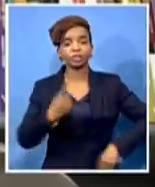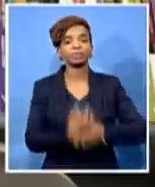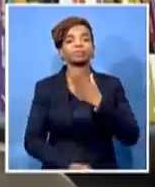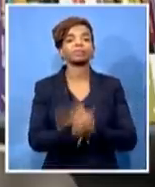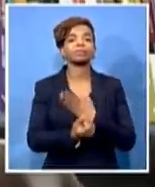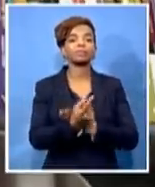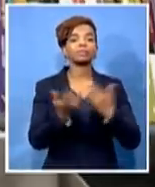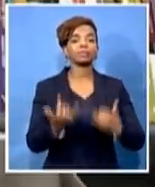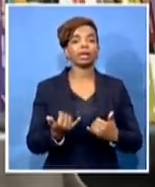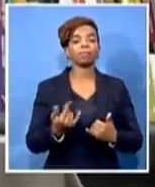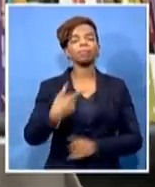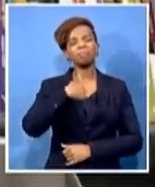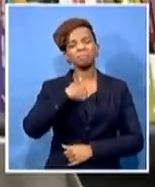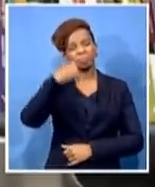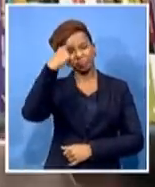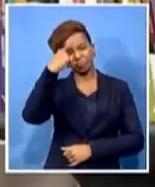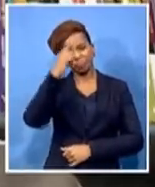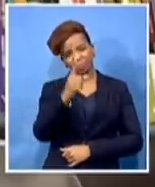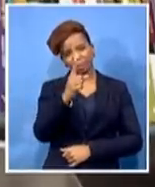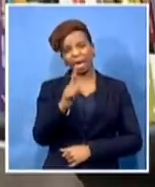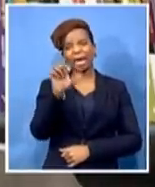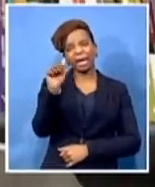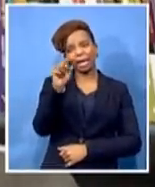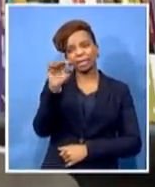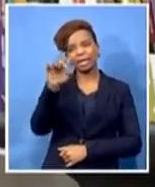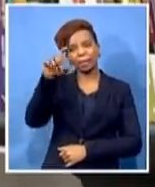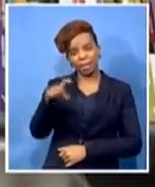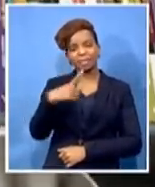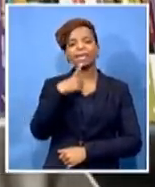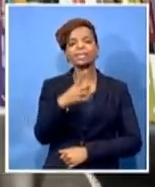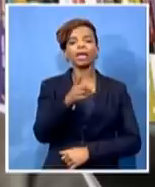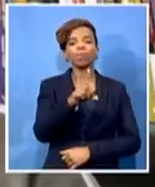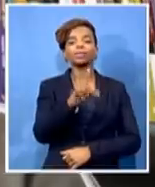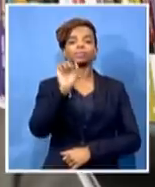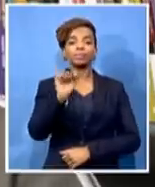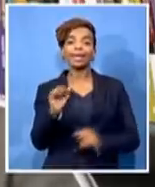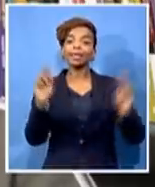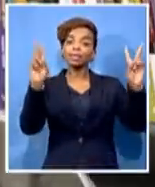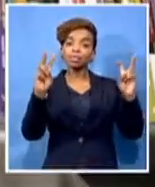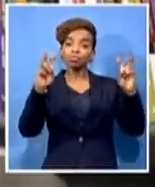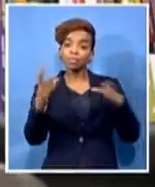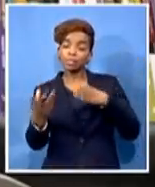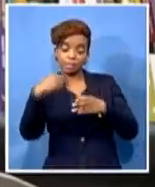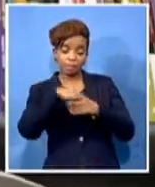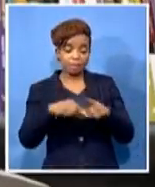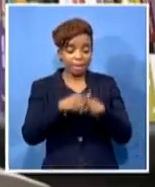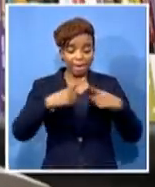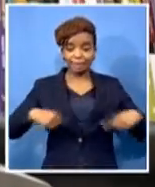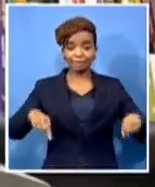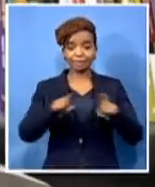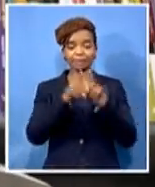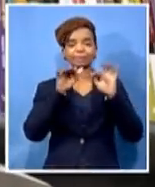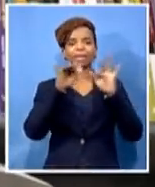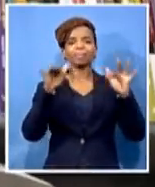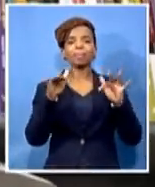done on matters that associate us with the people, including the land question?